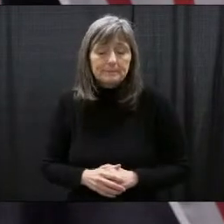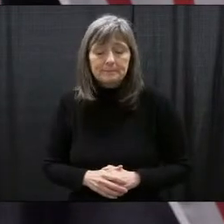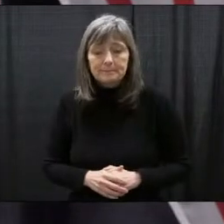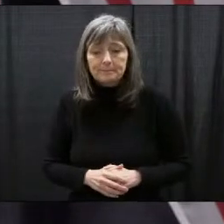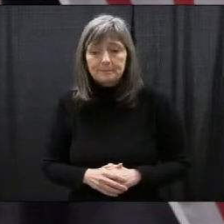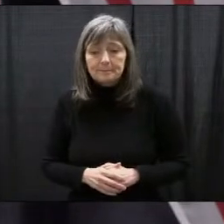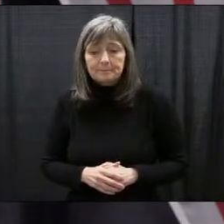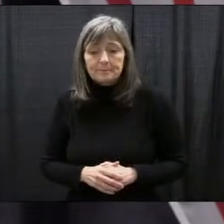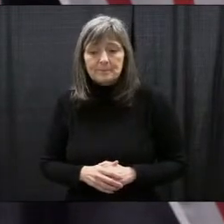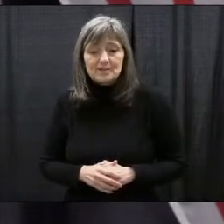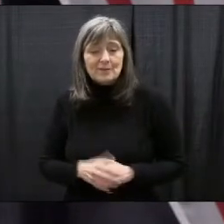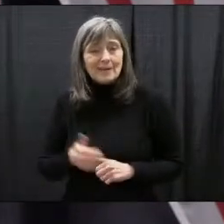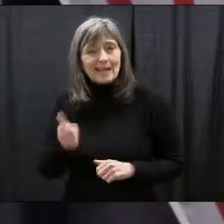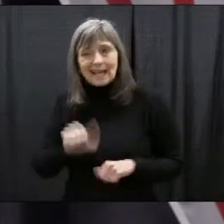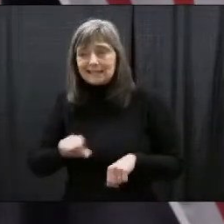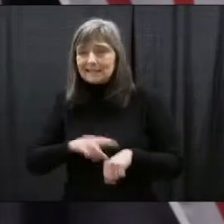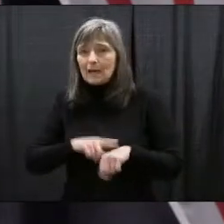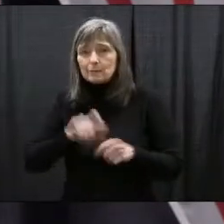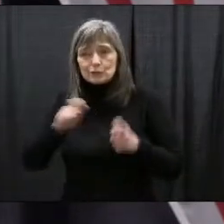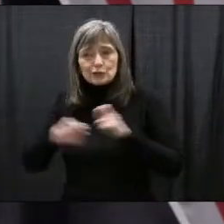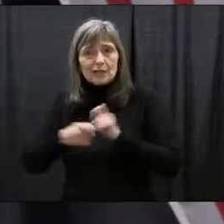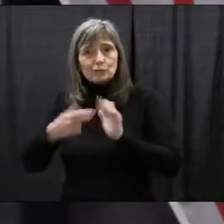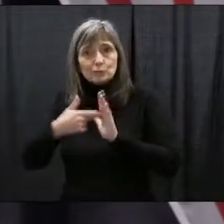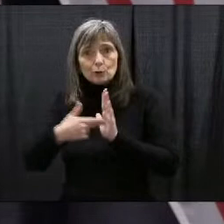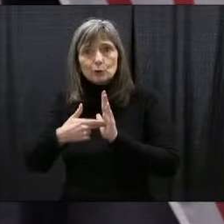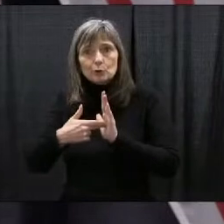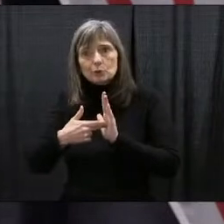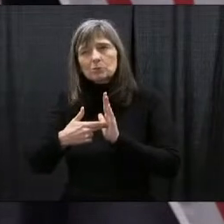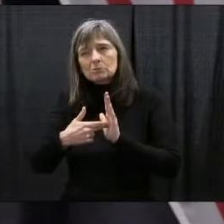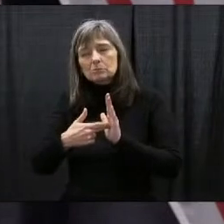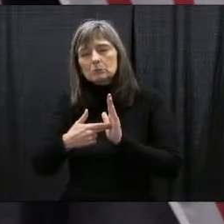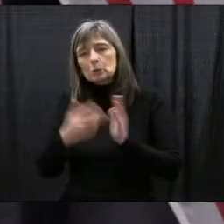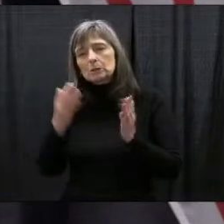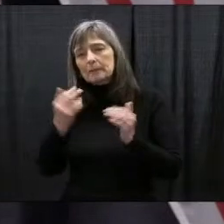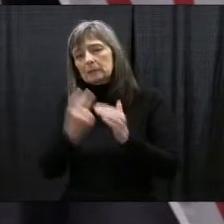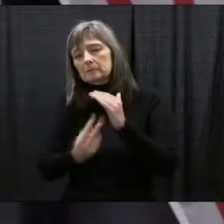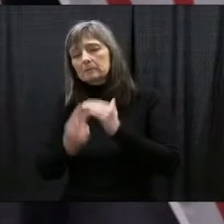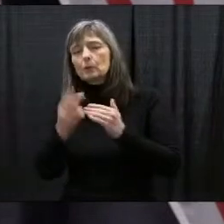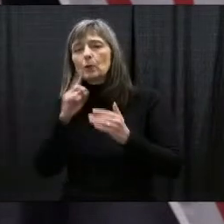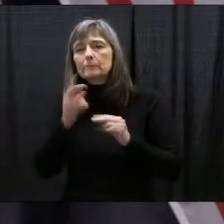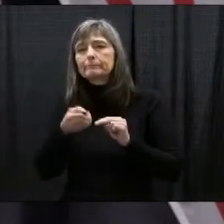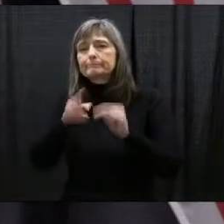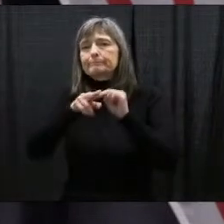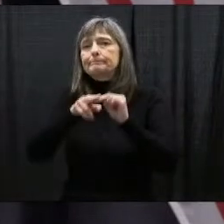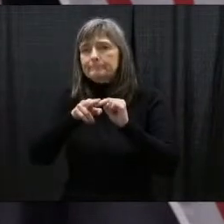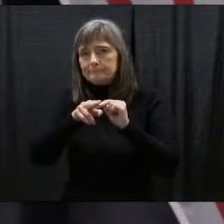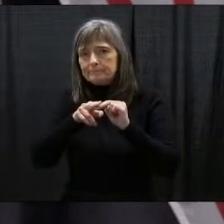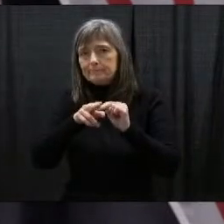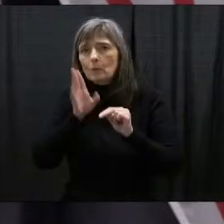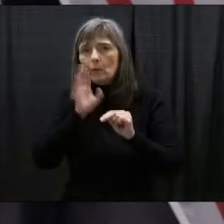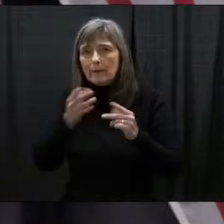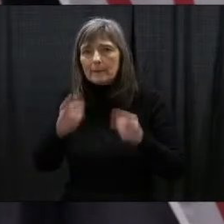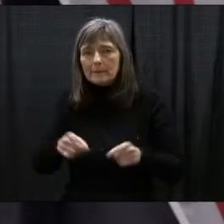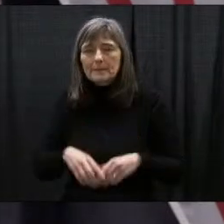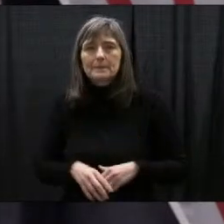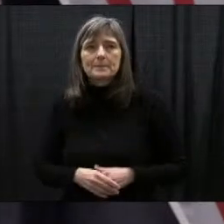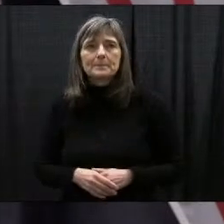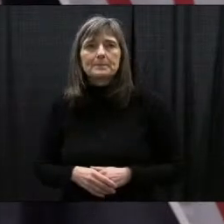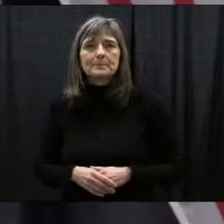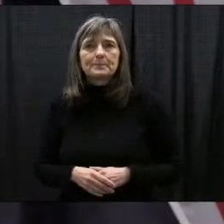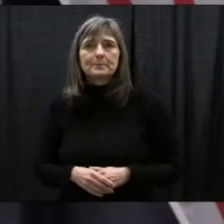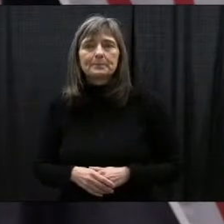we release restrictions, I think we expect to see a little bump up in the number of cases that are